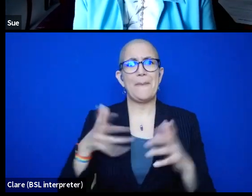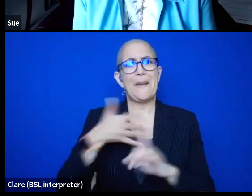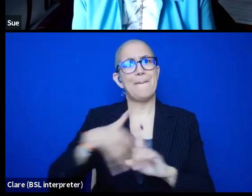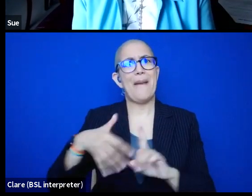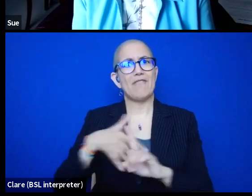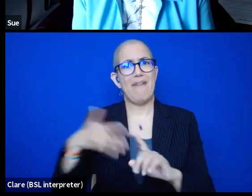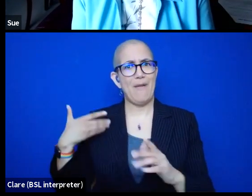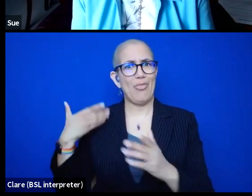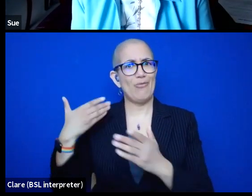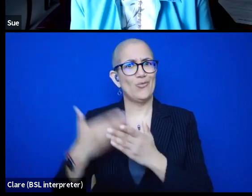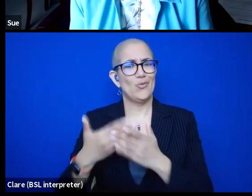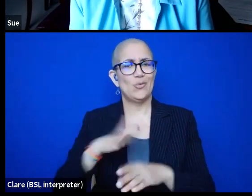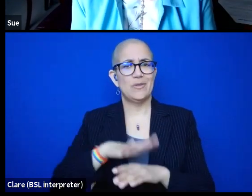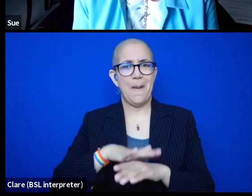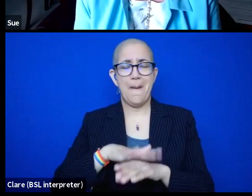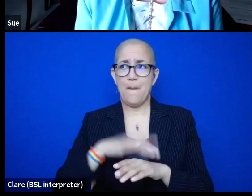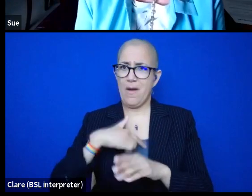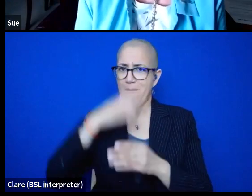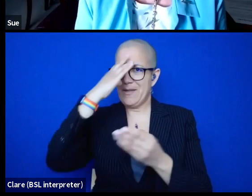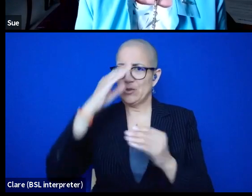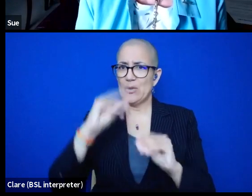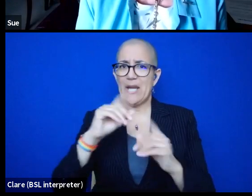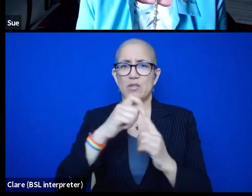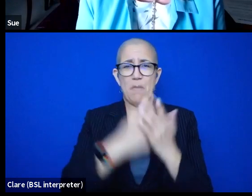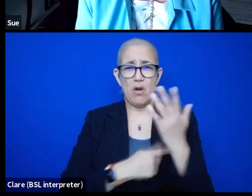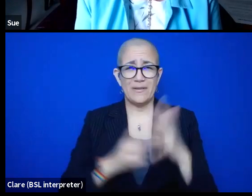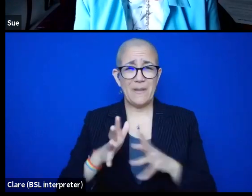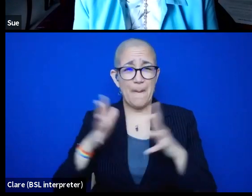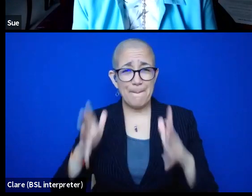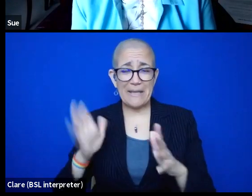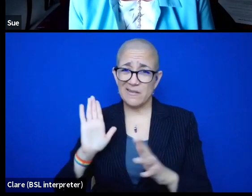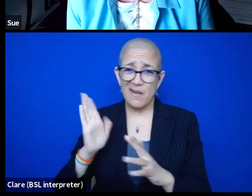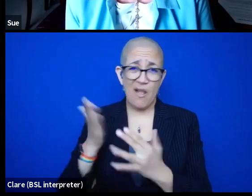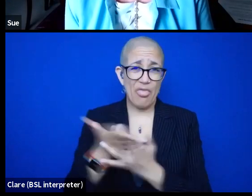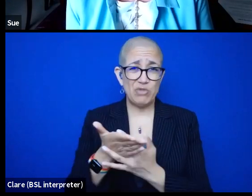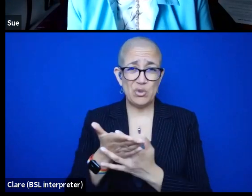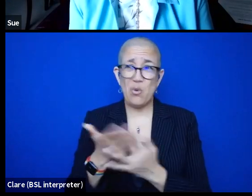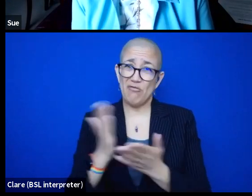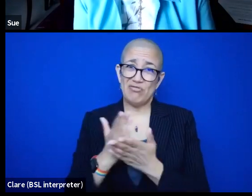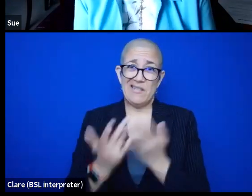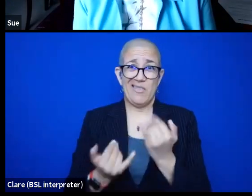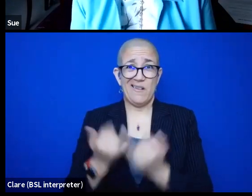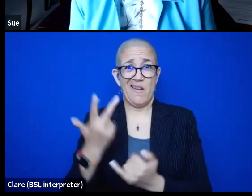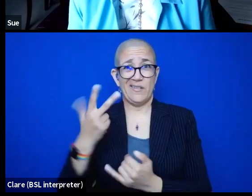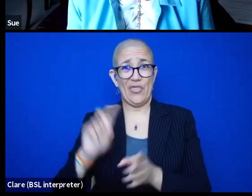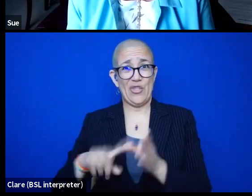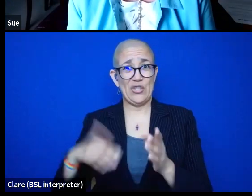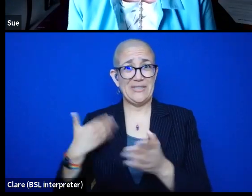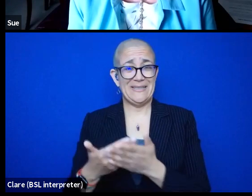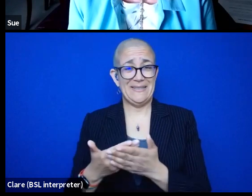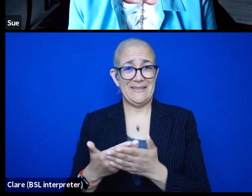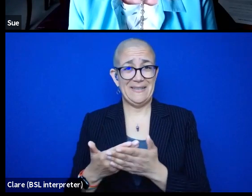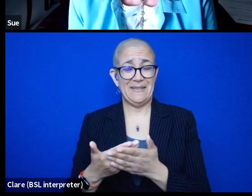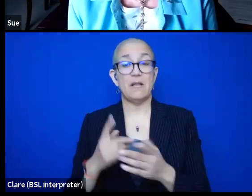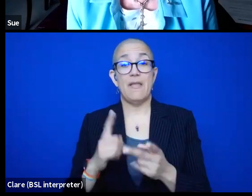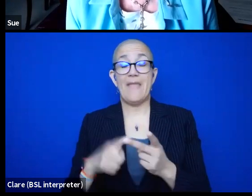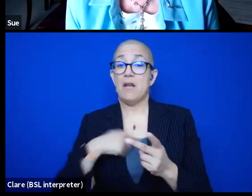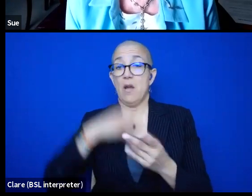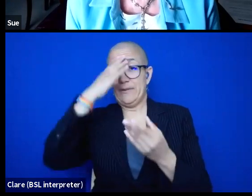period of time where we had our education policy that had the biggest cut through of, frankly, the last 30 years. And then when I was